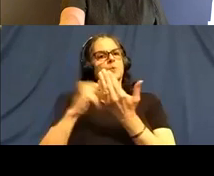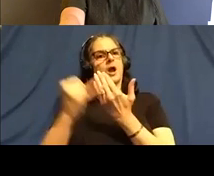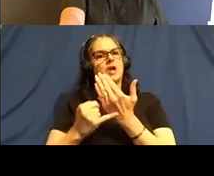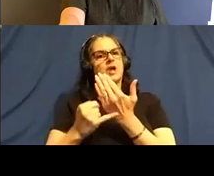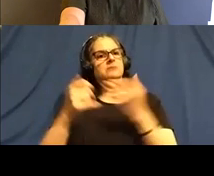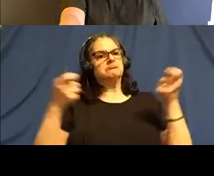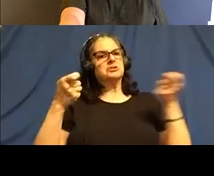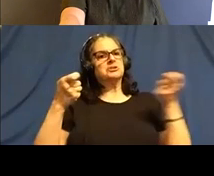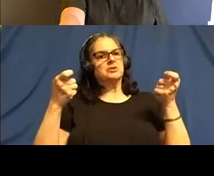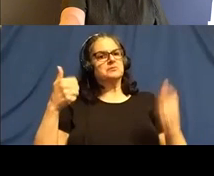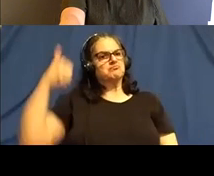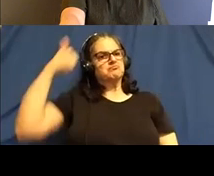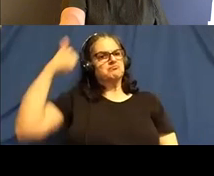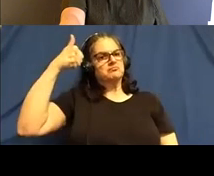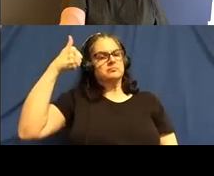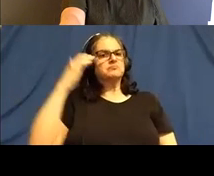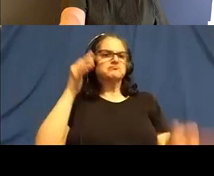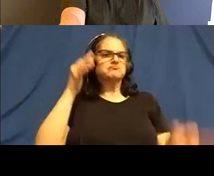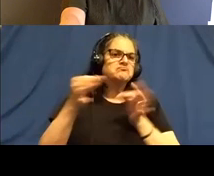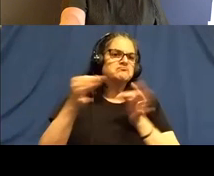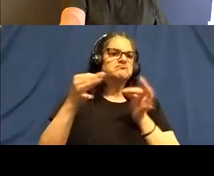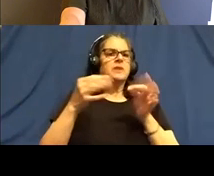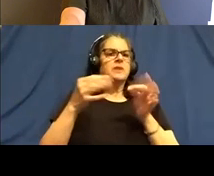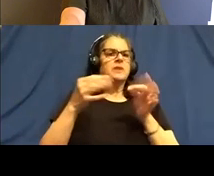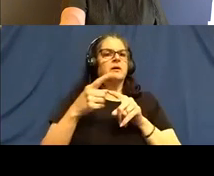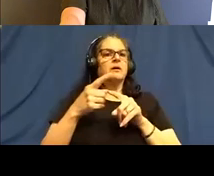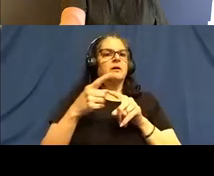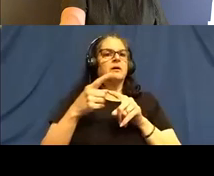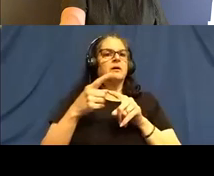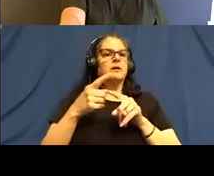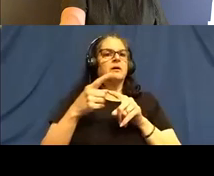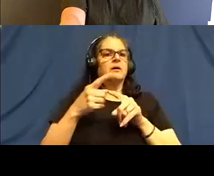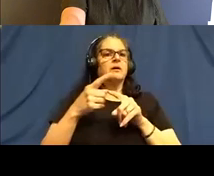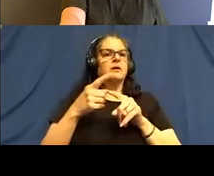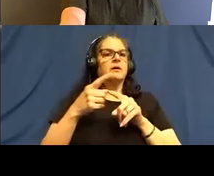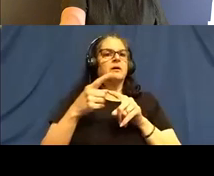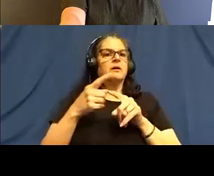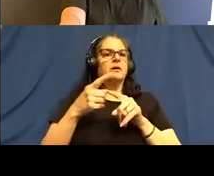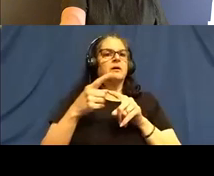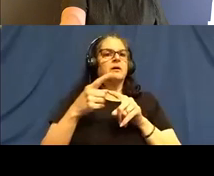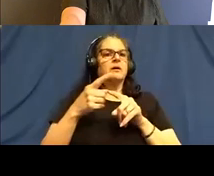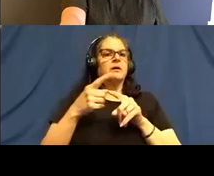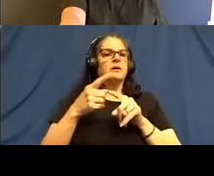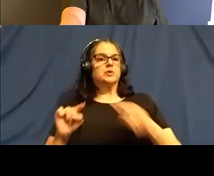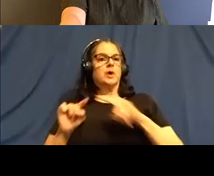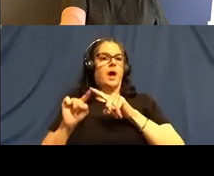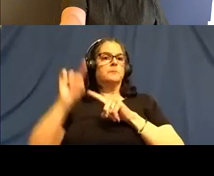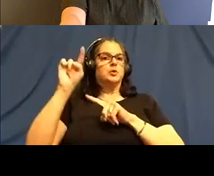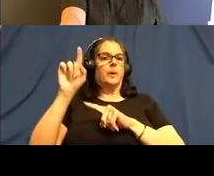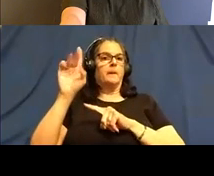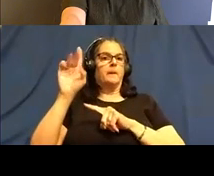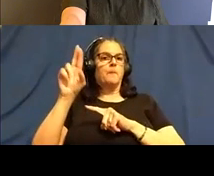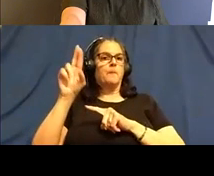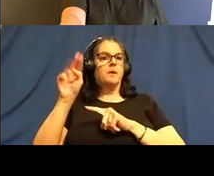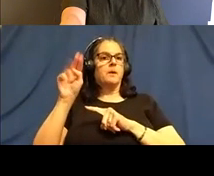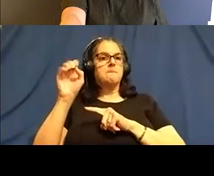overhead information about the Lawrence to Bryn Mawr modernization project. Second, we'll be hearing from Steve Hands. He's